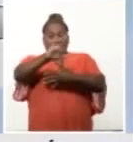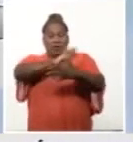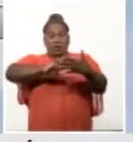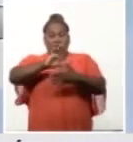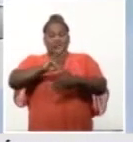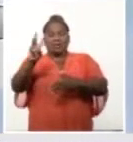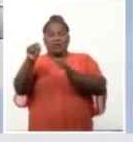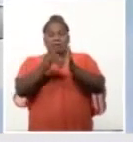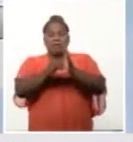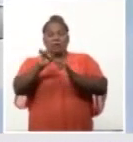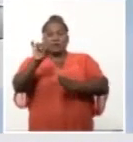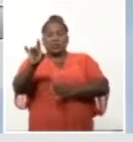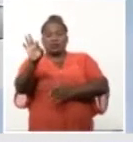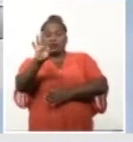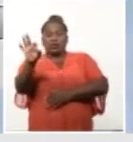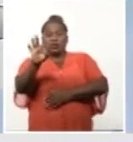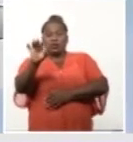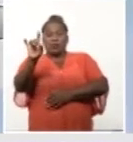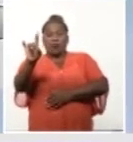Yesterday,